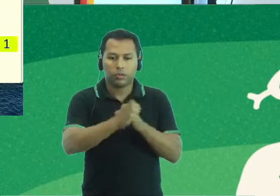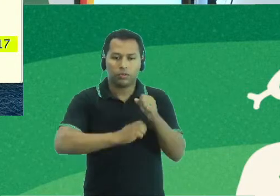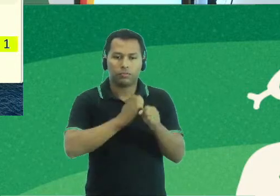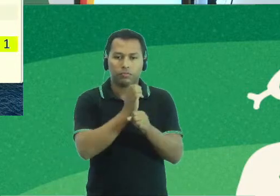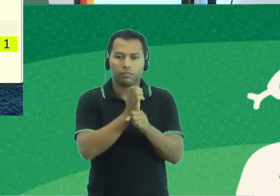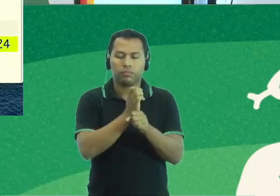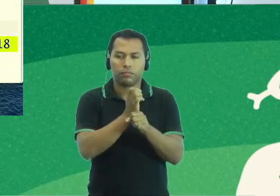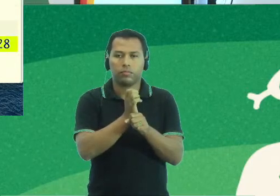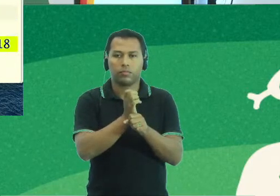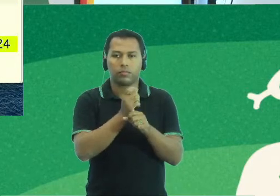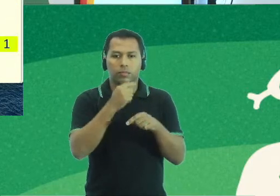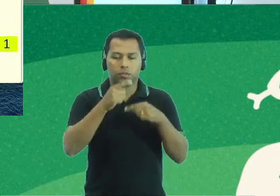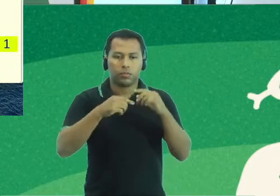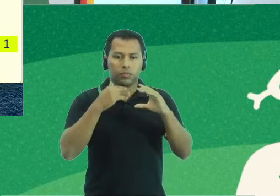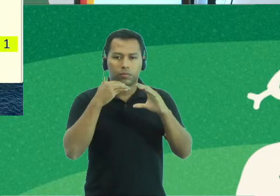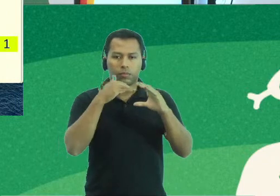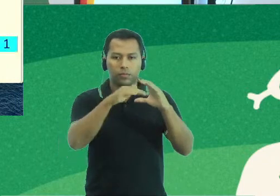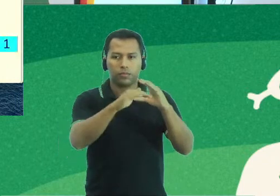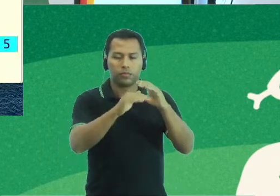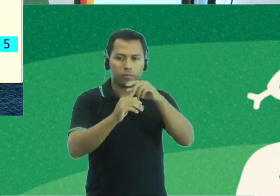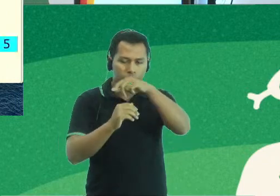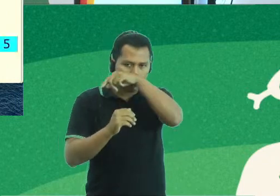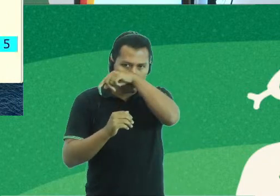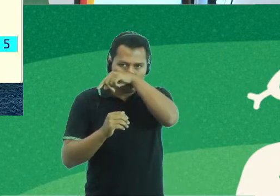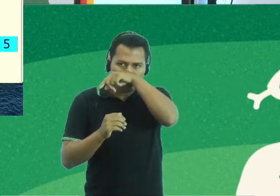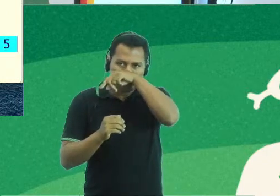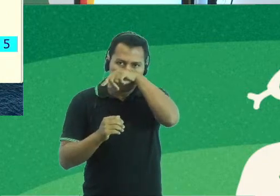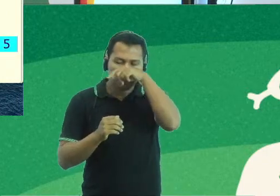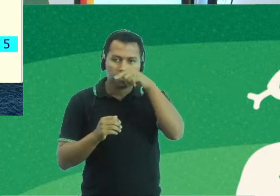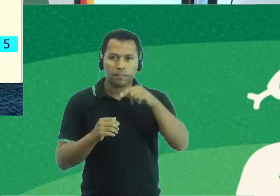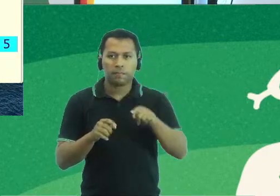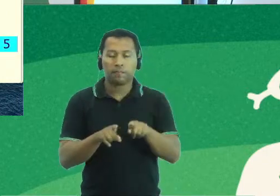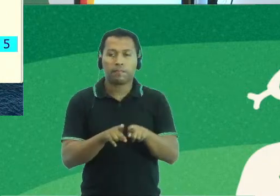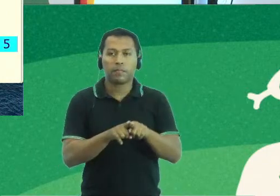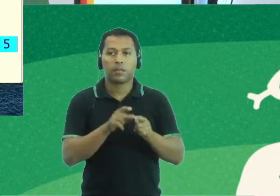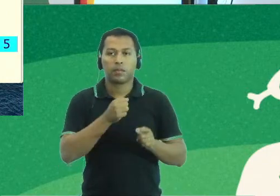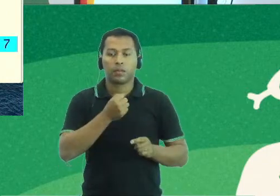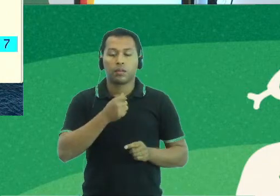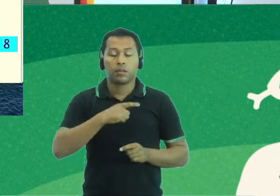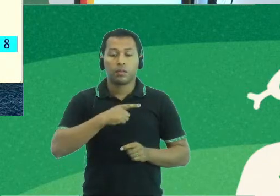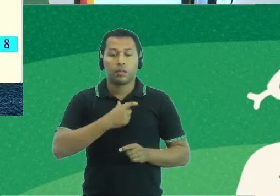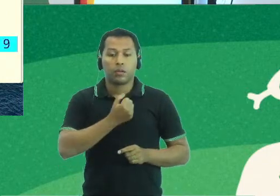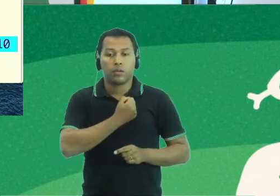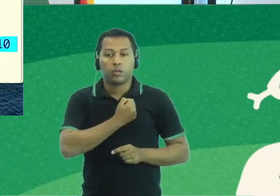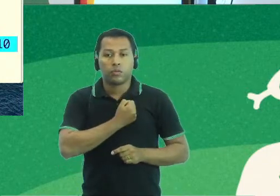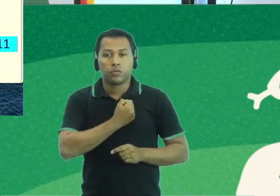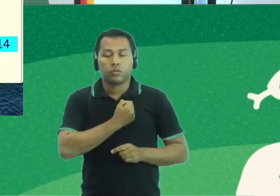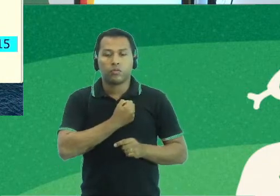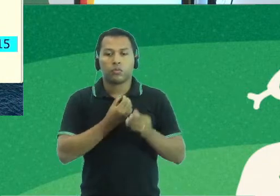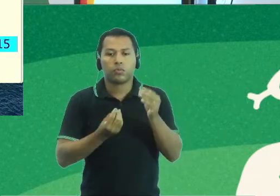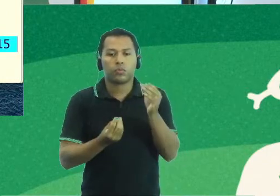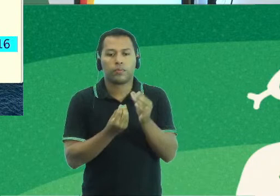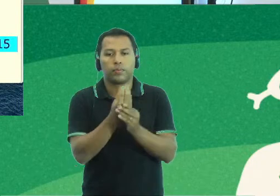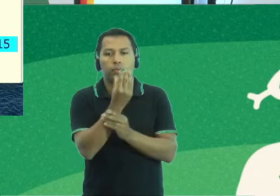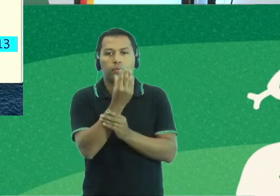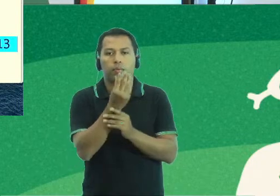So in this function down here, what we're going to do is we're going to create a SendGrid API